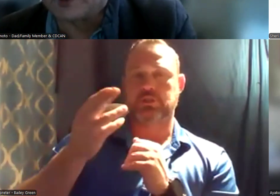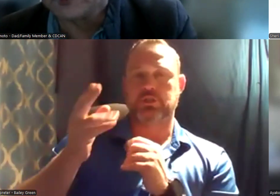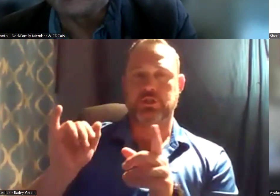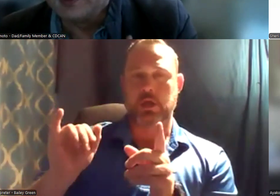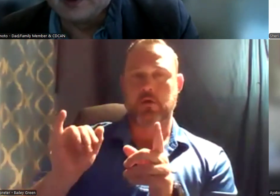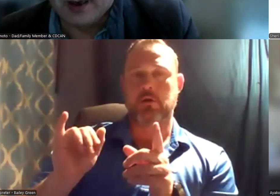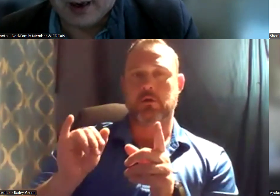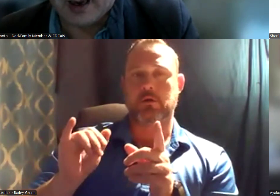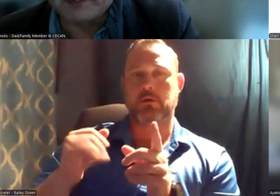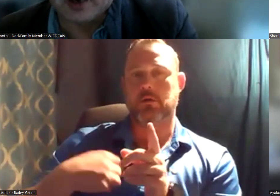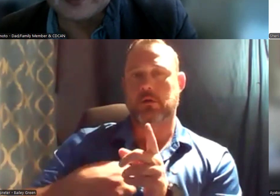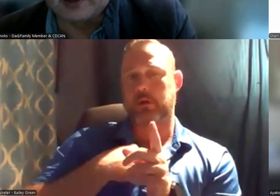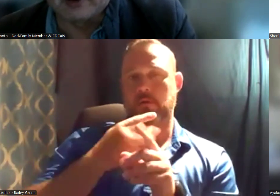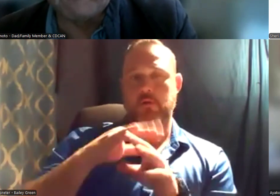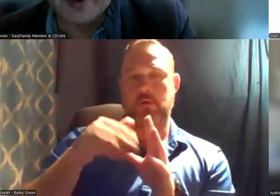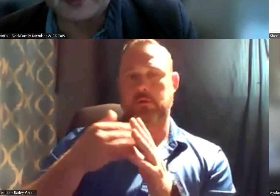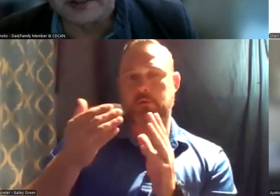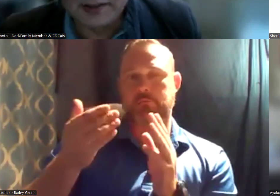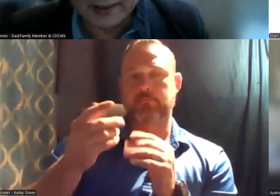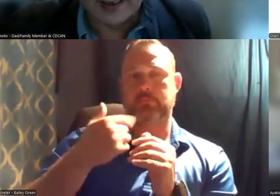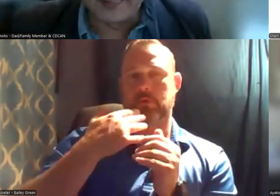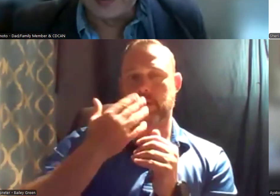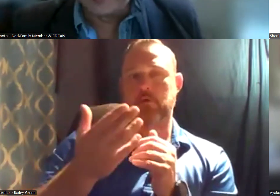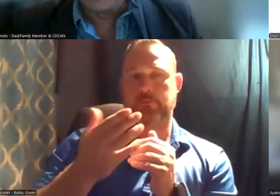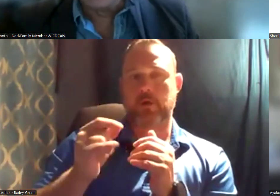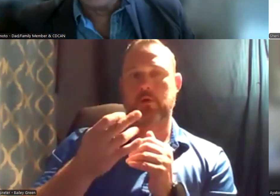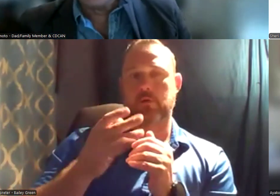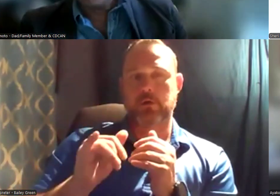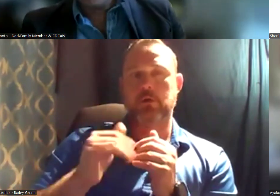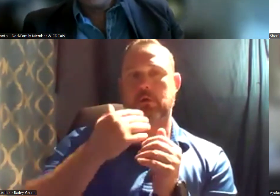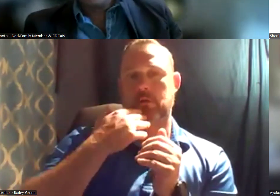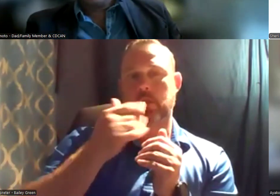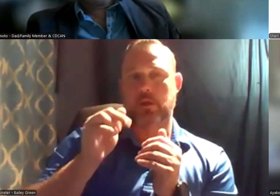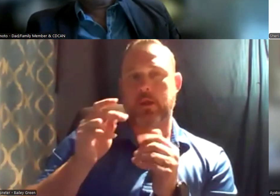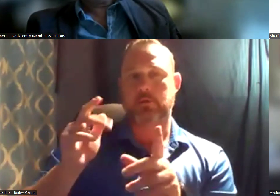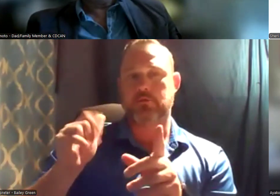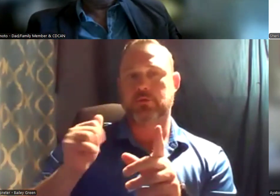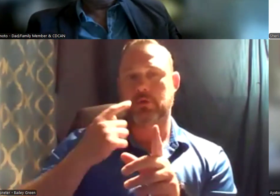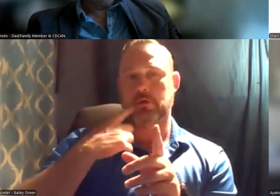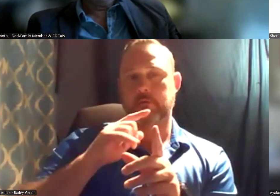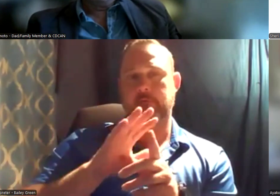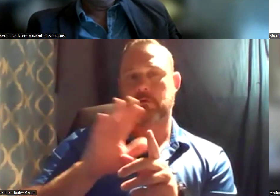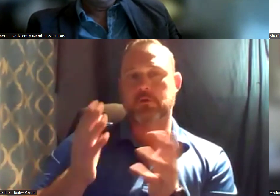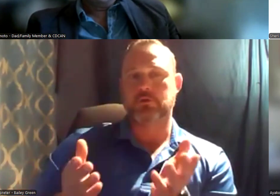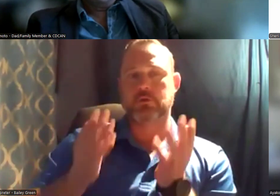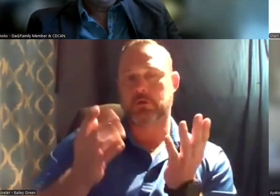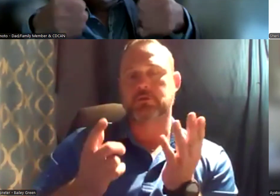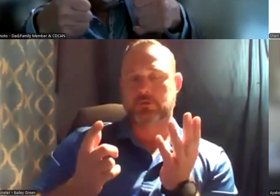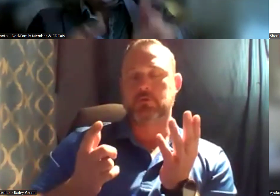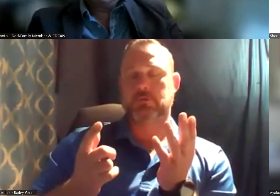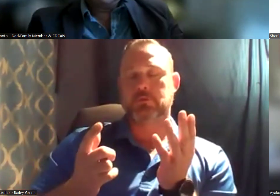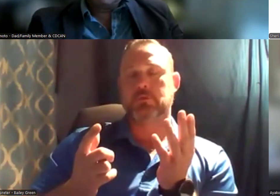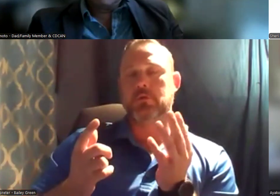of the time zone. Thank you, Marty, and thank you, Andrea, for your suggestions and recommendations